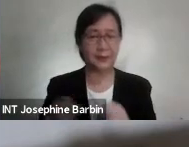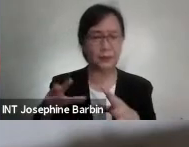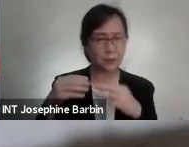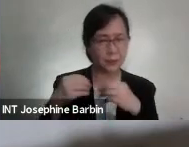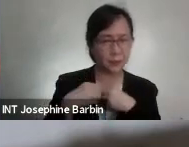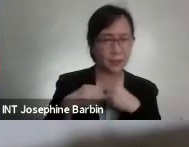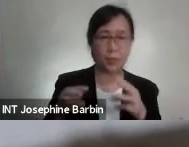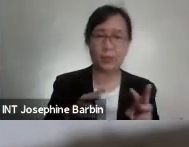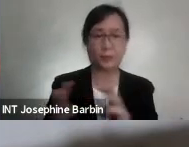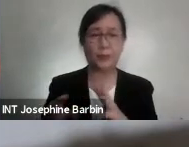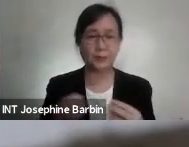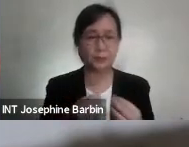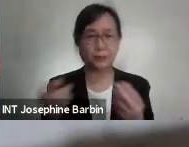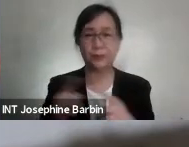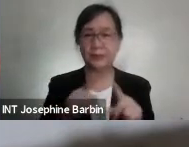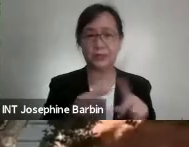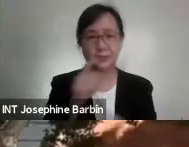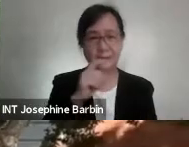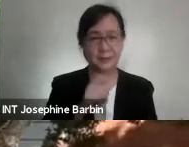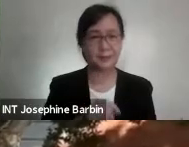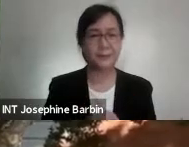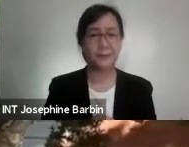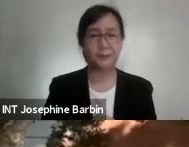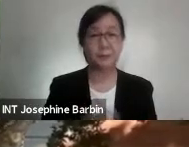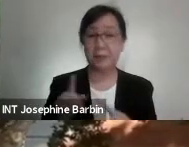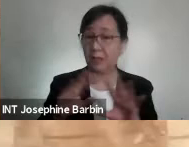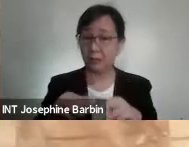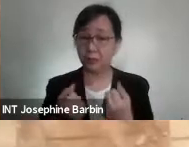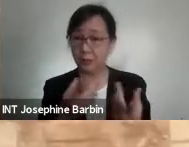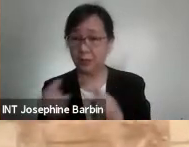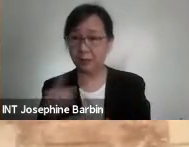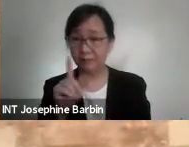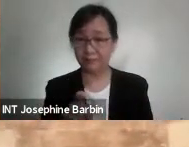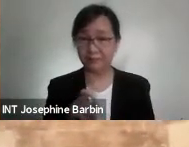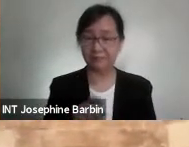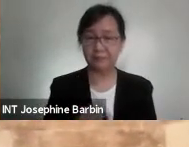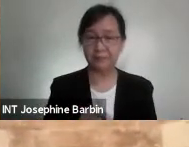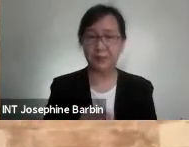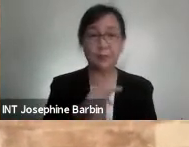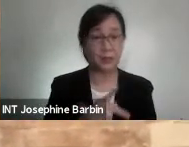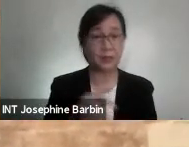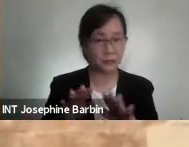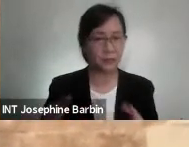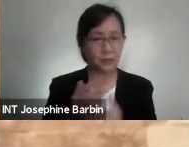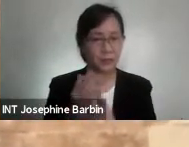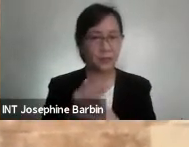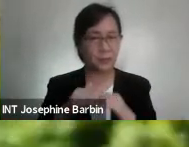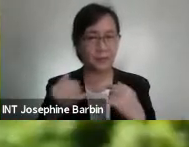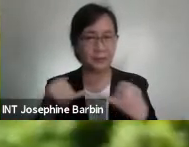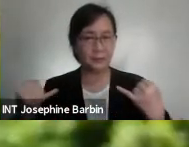the way it provides for different ages. But how should we do this? Linda haki za watoto